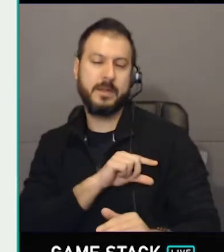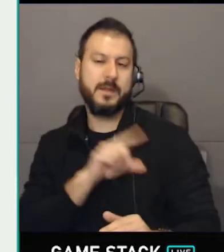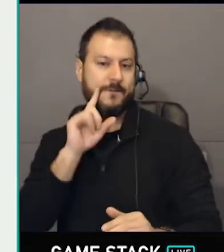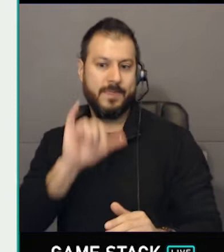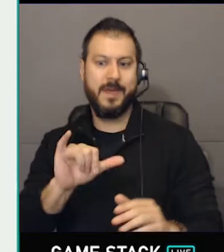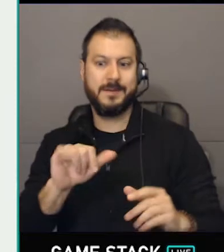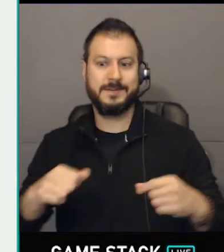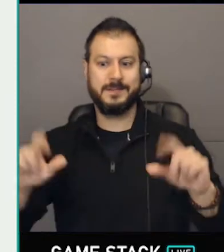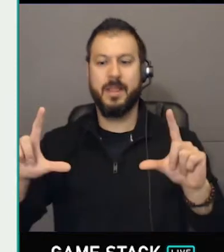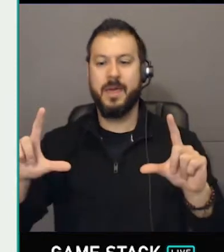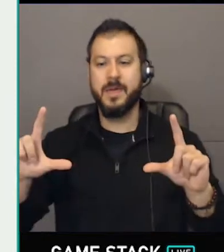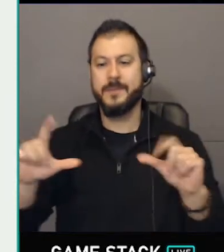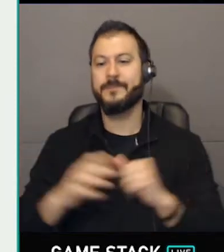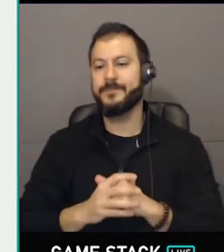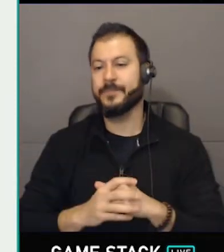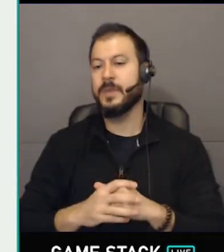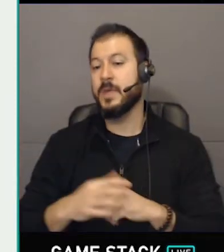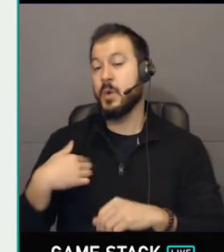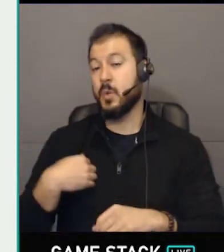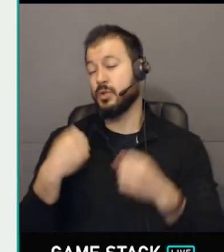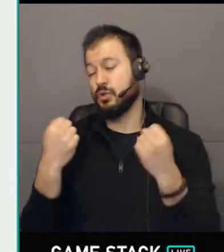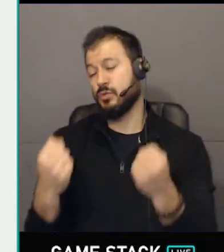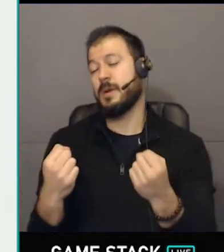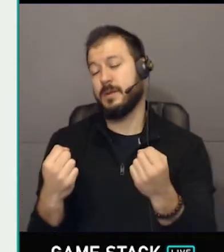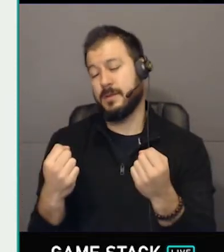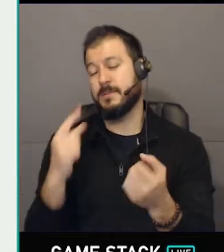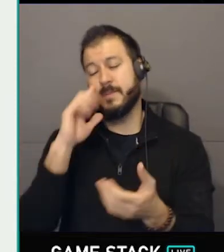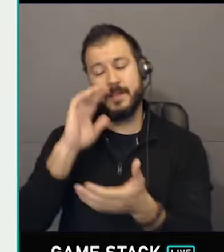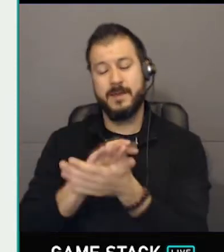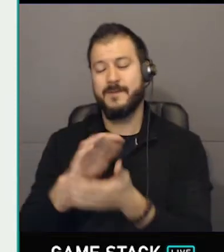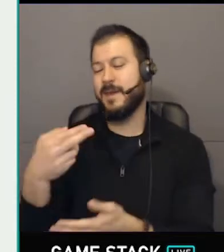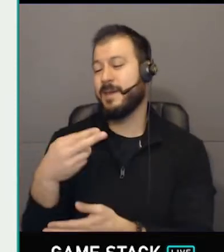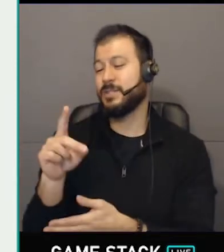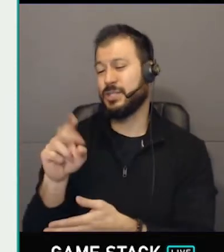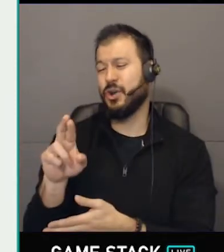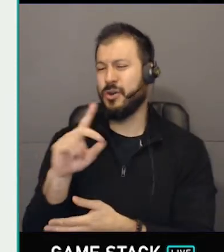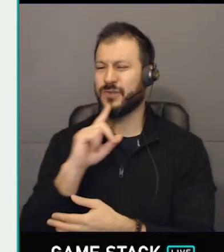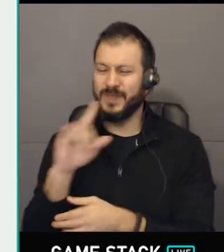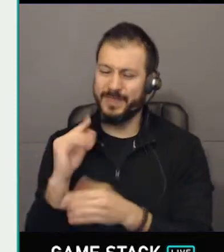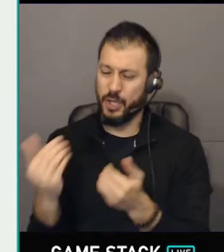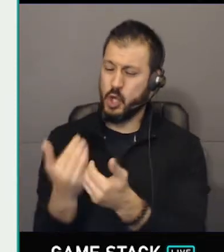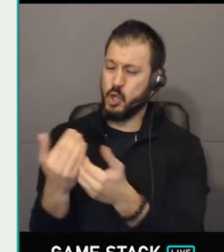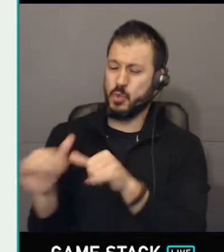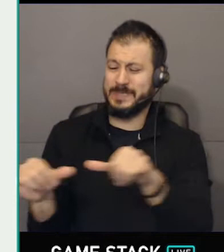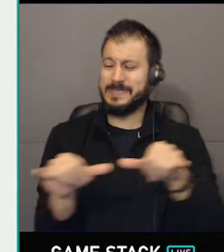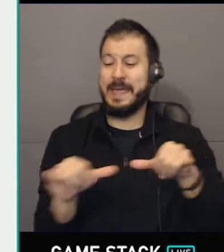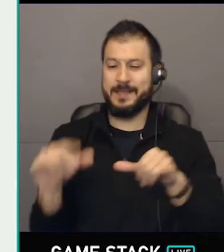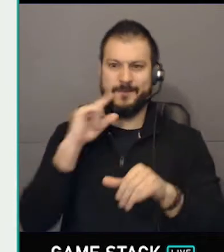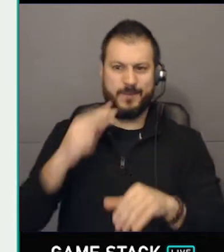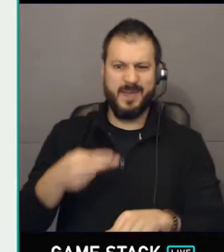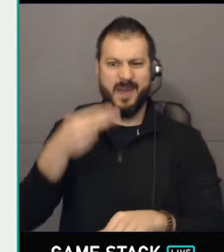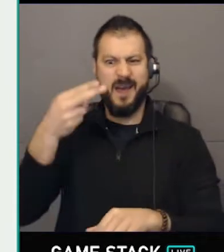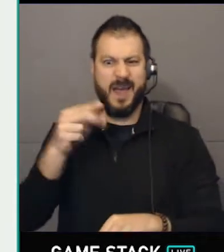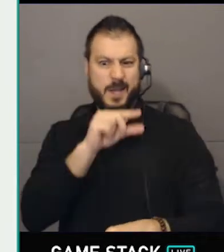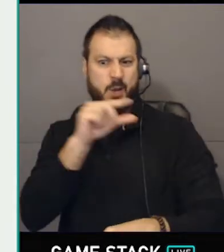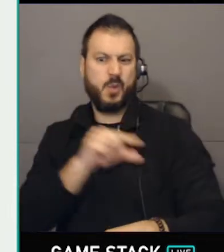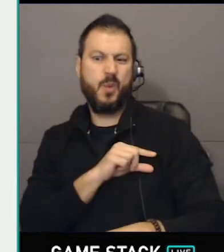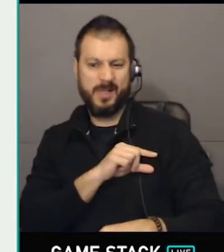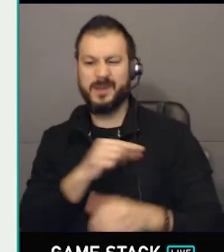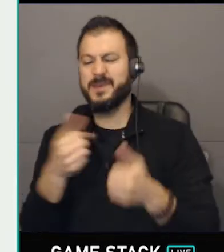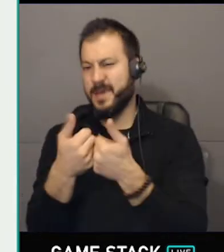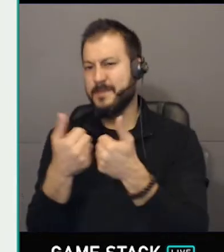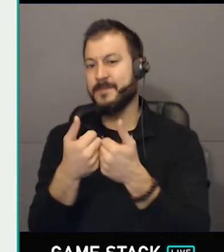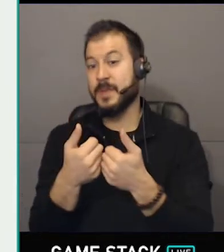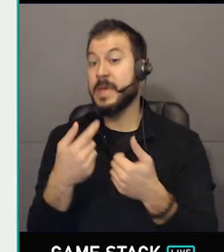And finally, we strongly believe that HDR is the new standard for any high-fidelity game. But let's say you're working on a game